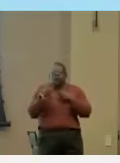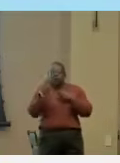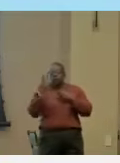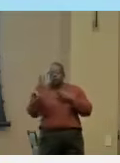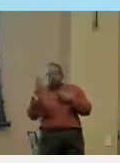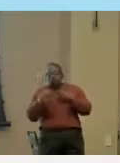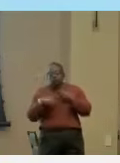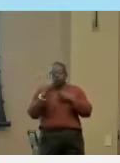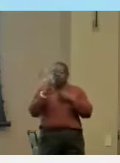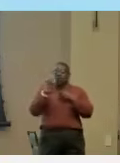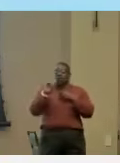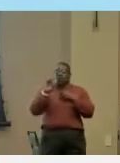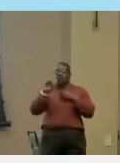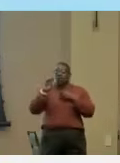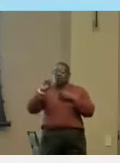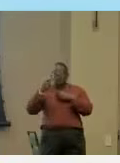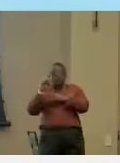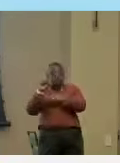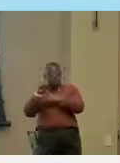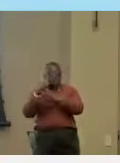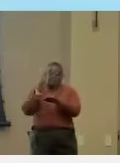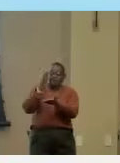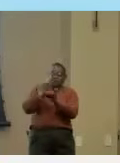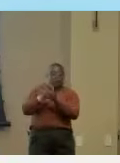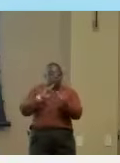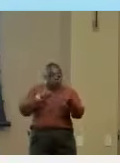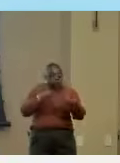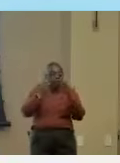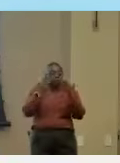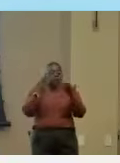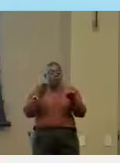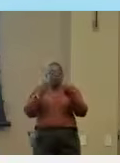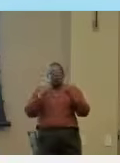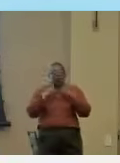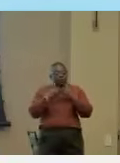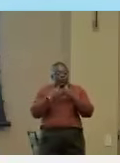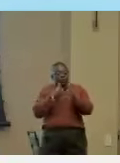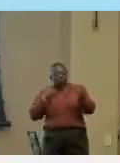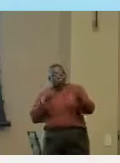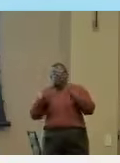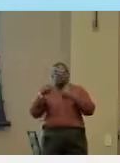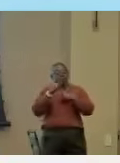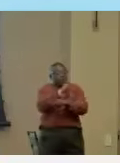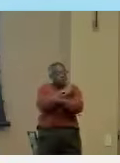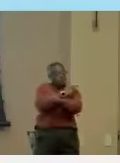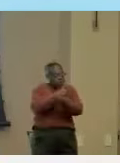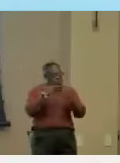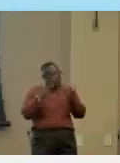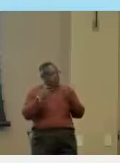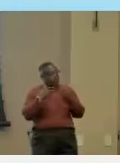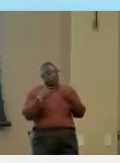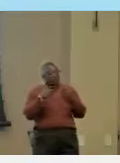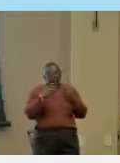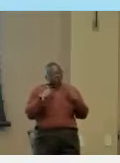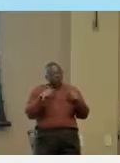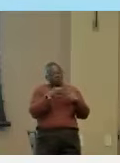2 biologics and have been either stopped responding or have been just completely refractory. So those patients come in with really